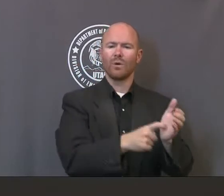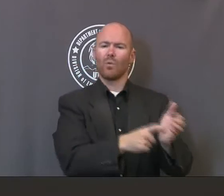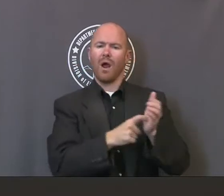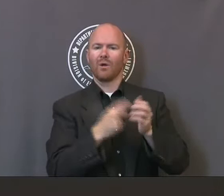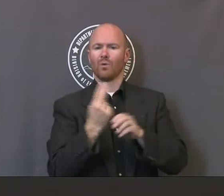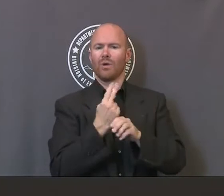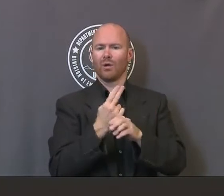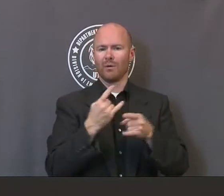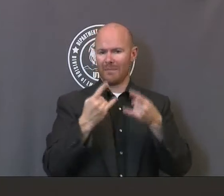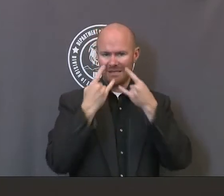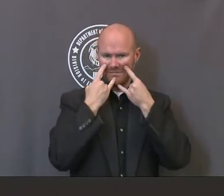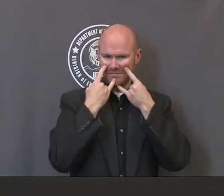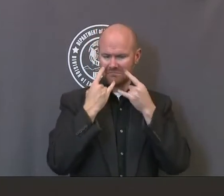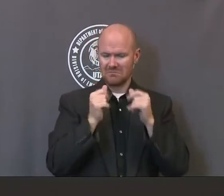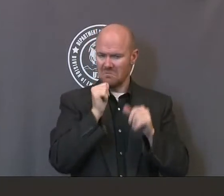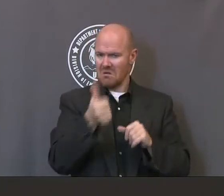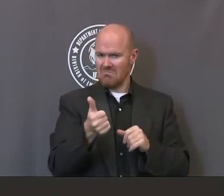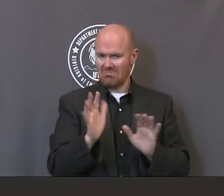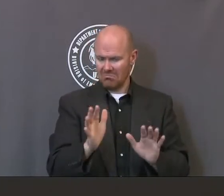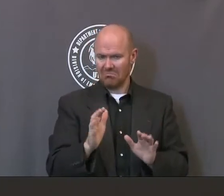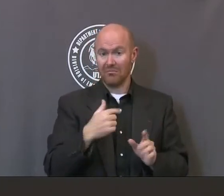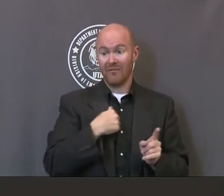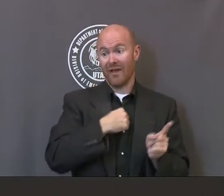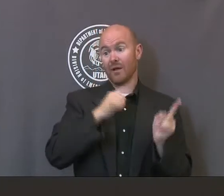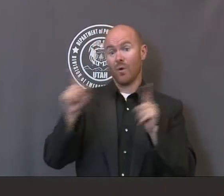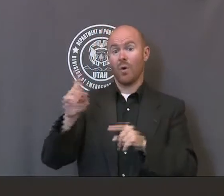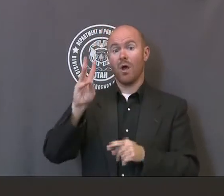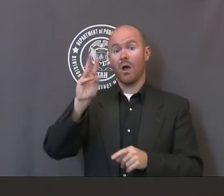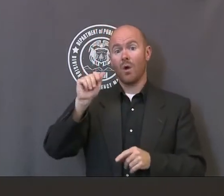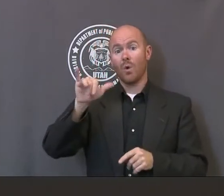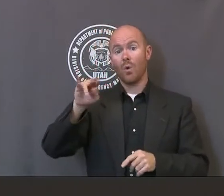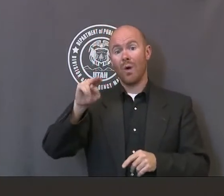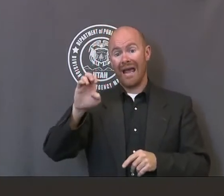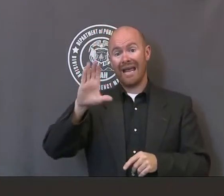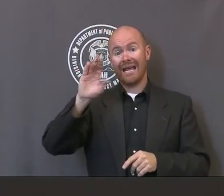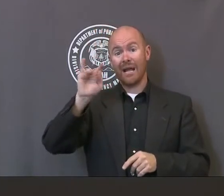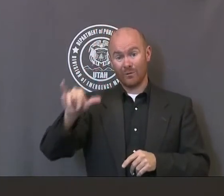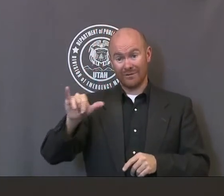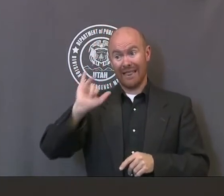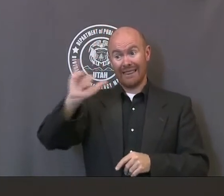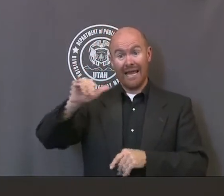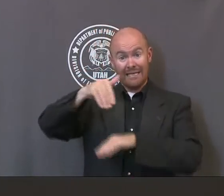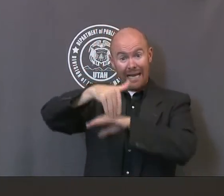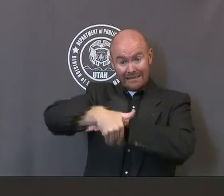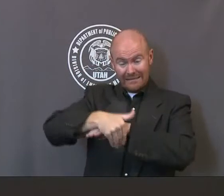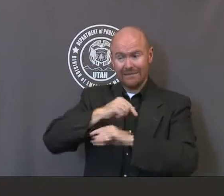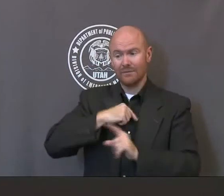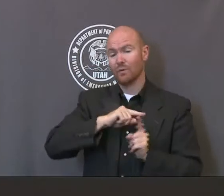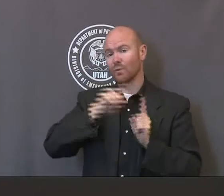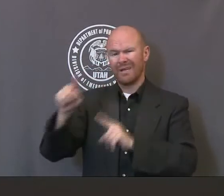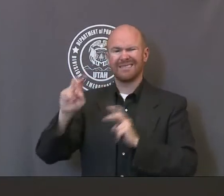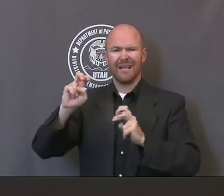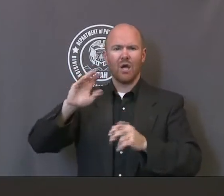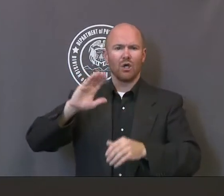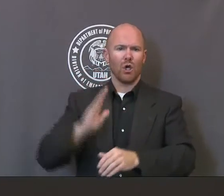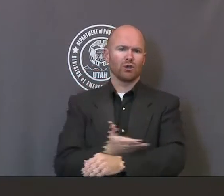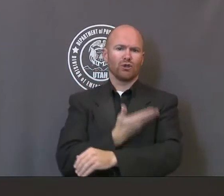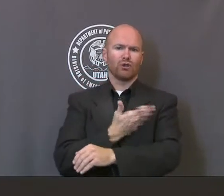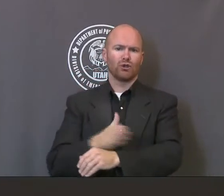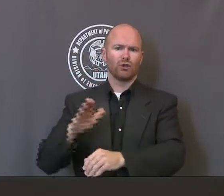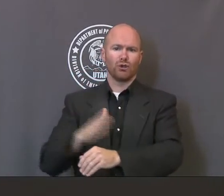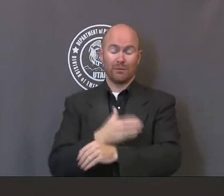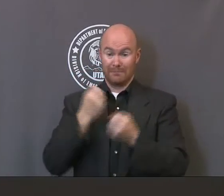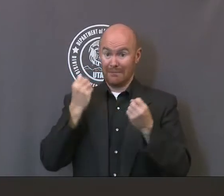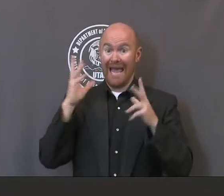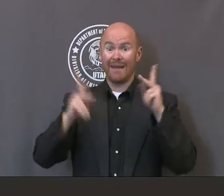order. If I were to go to Wayne County in that same county the same night, and I was to go to a live concert where people